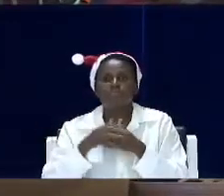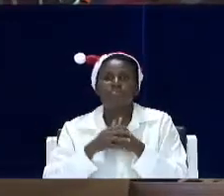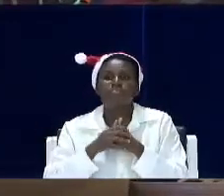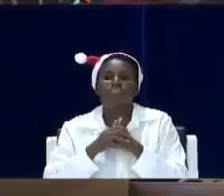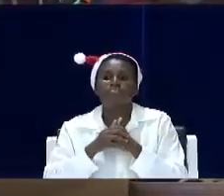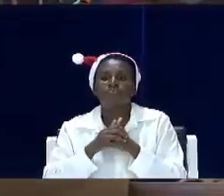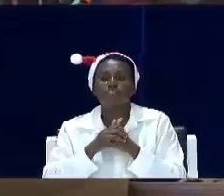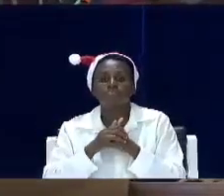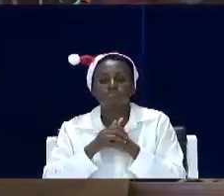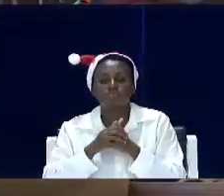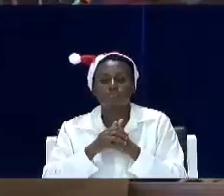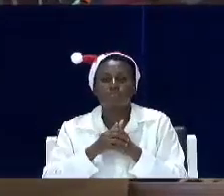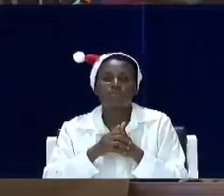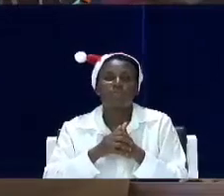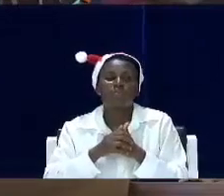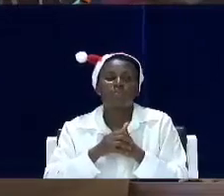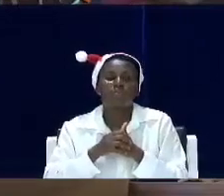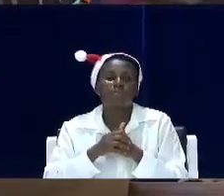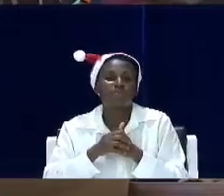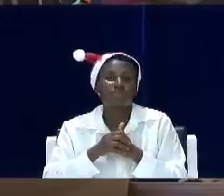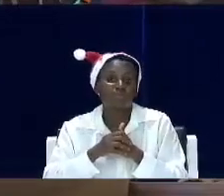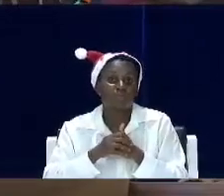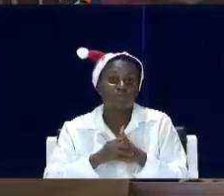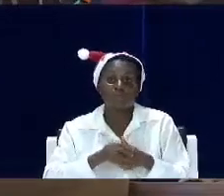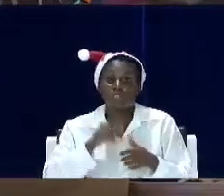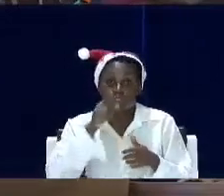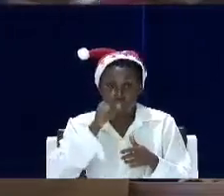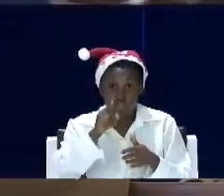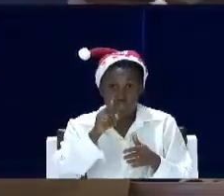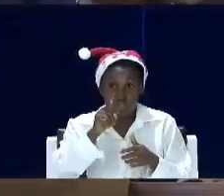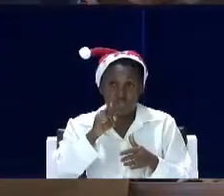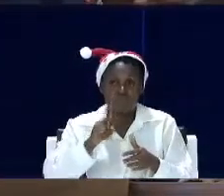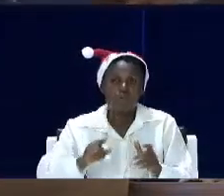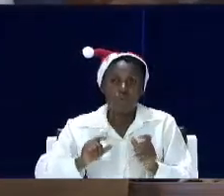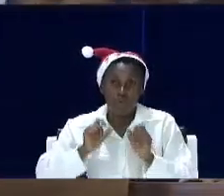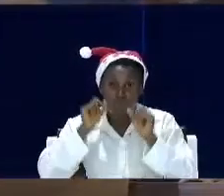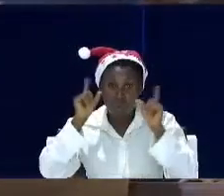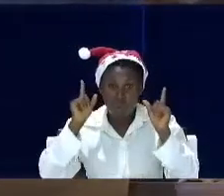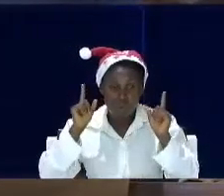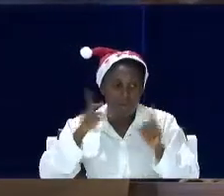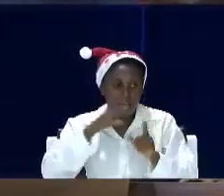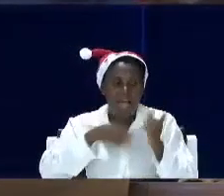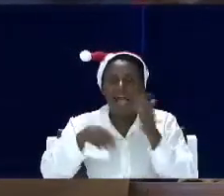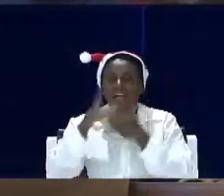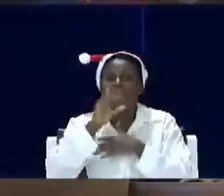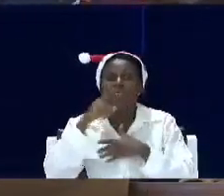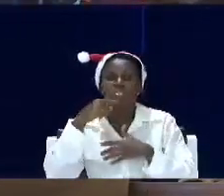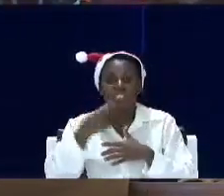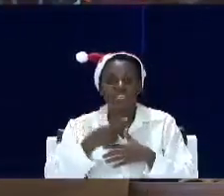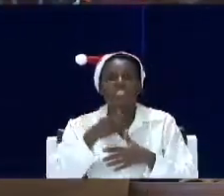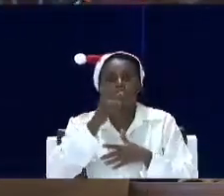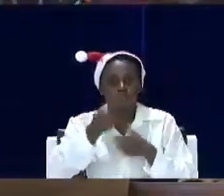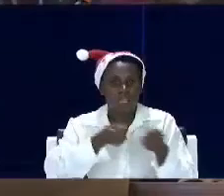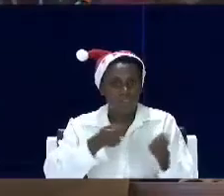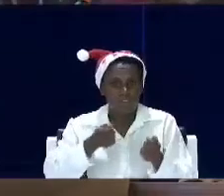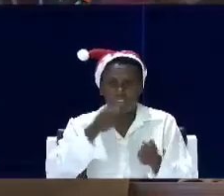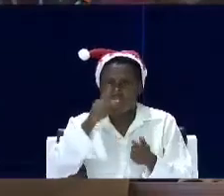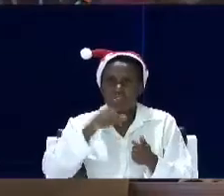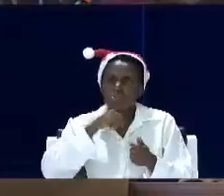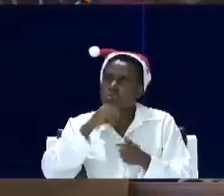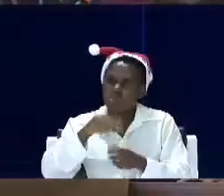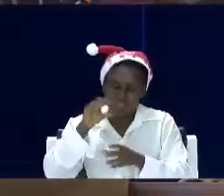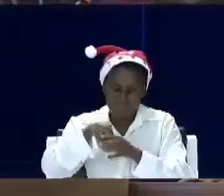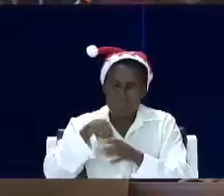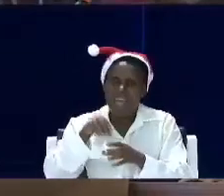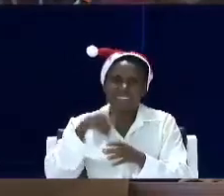You didn't create the flocks. You woke up and God said you are in charge. You didn't plant the trees. You didn't create